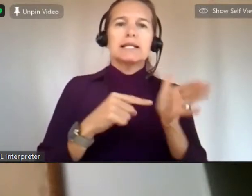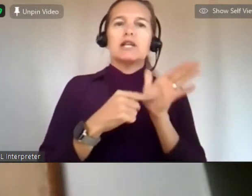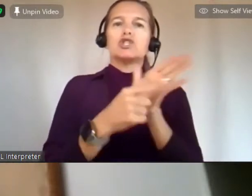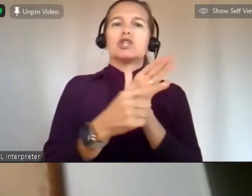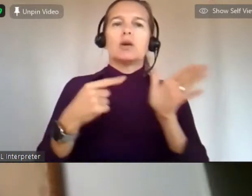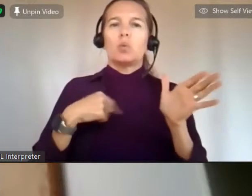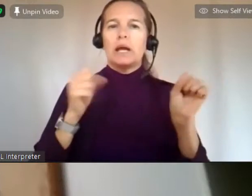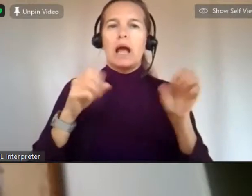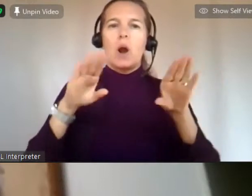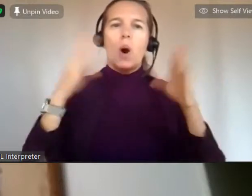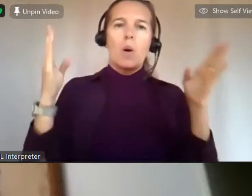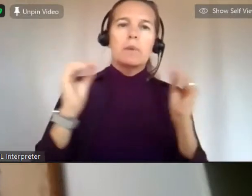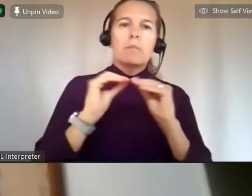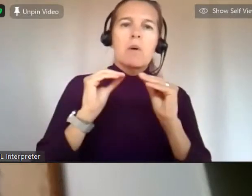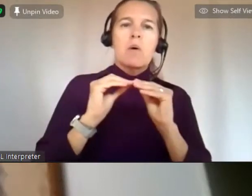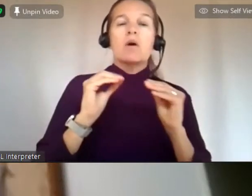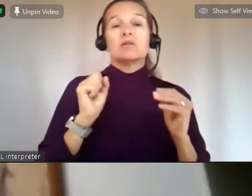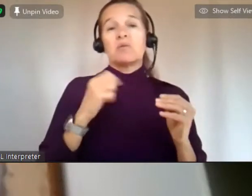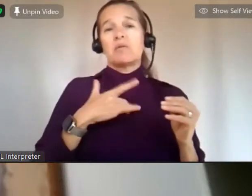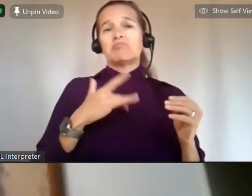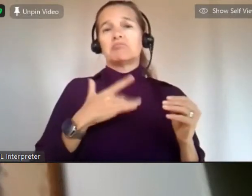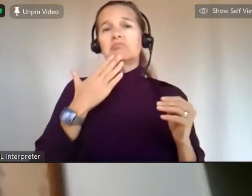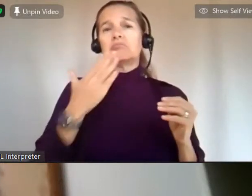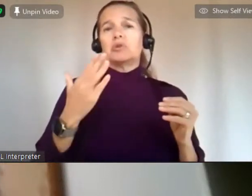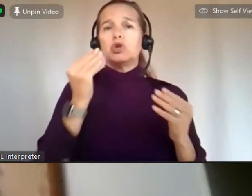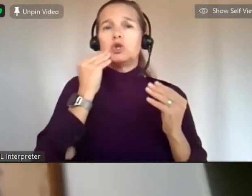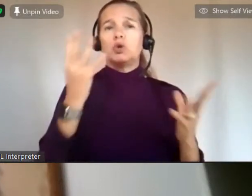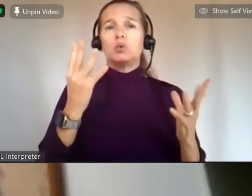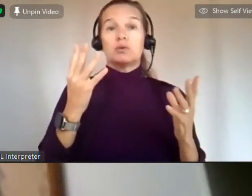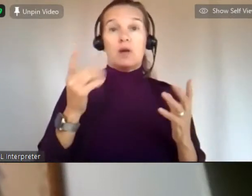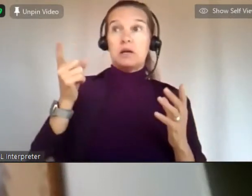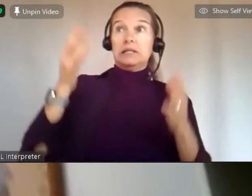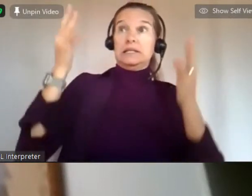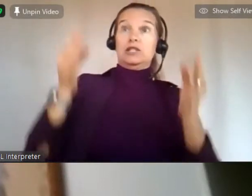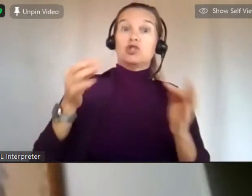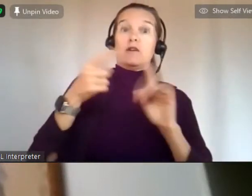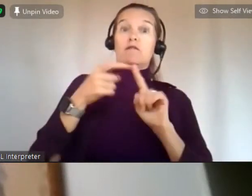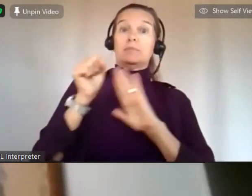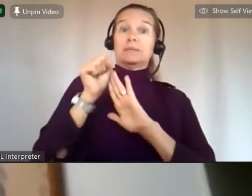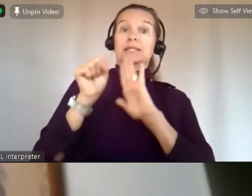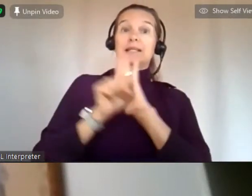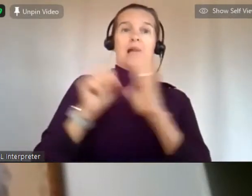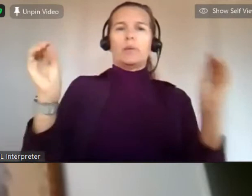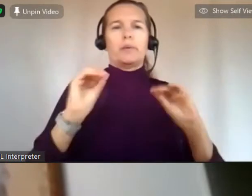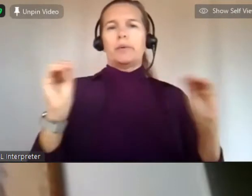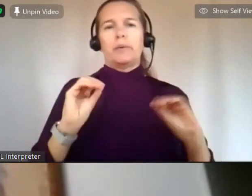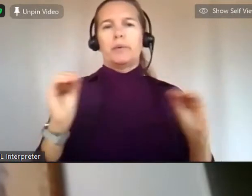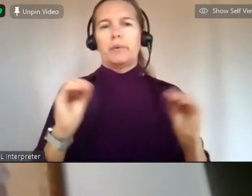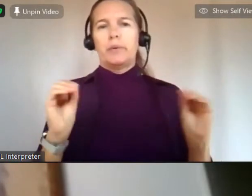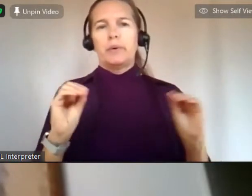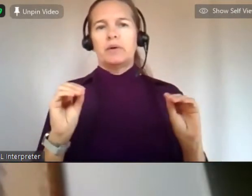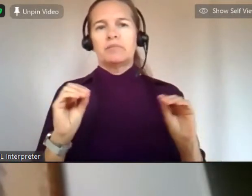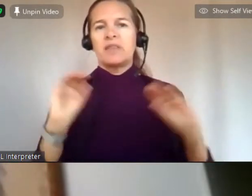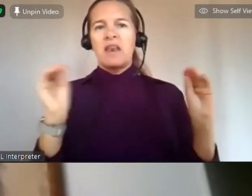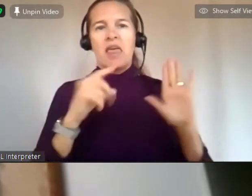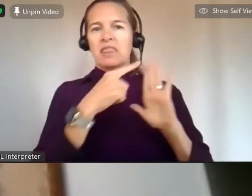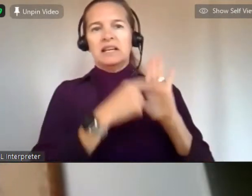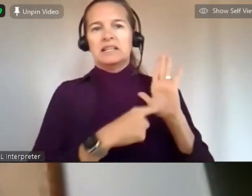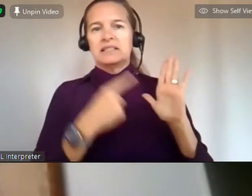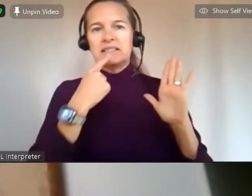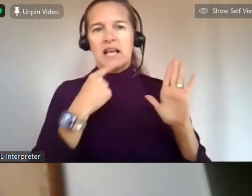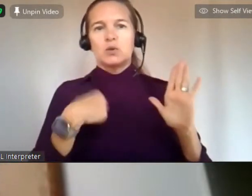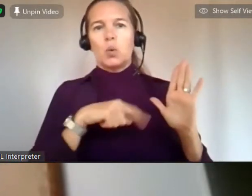So I think this is good news. We don't have any decisions from the state yet that will say that rural counties